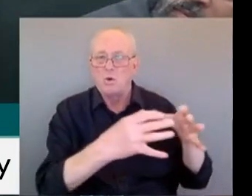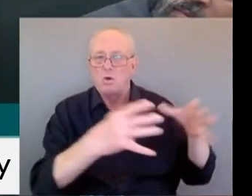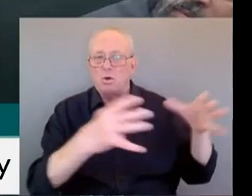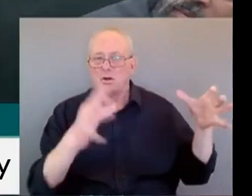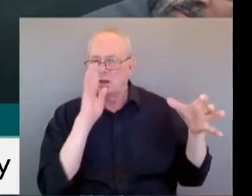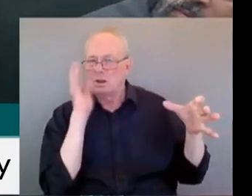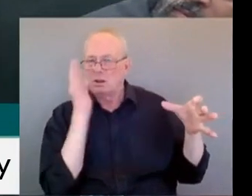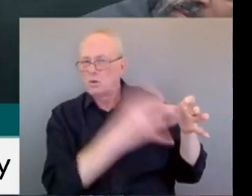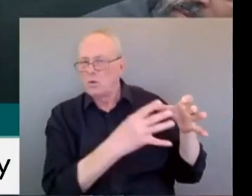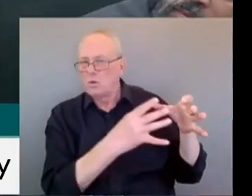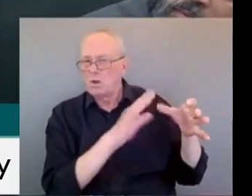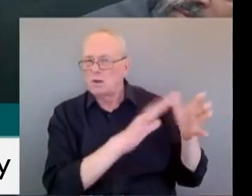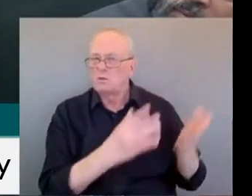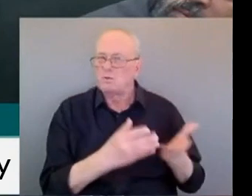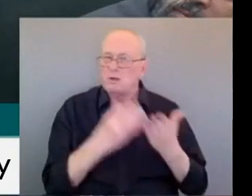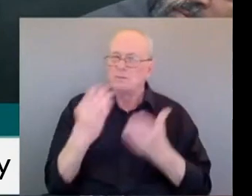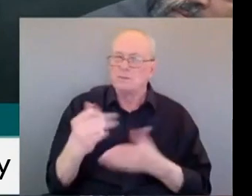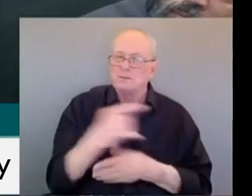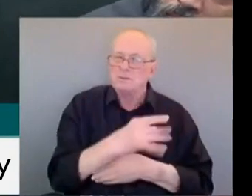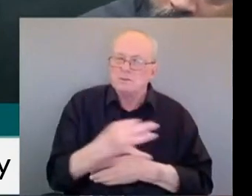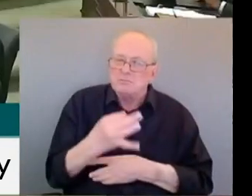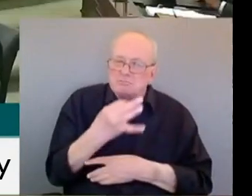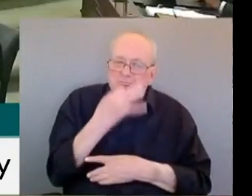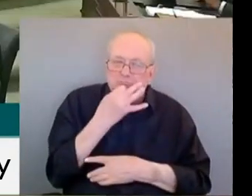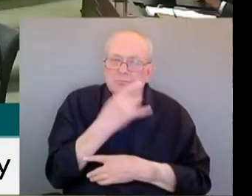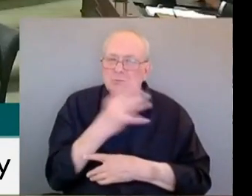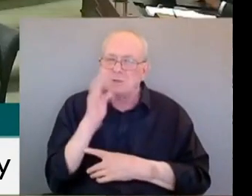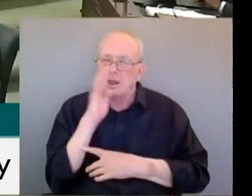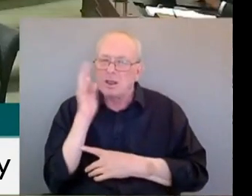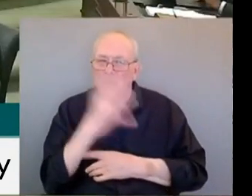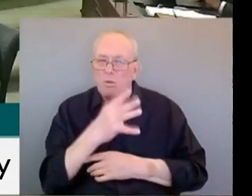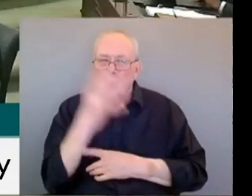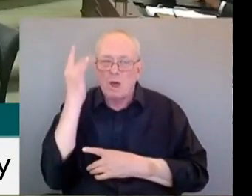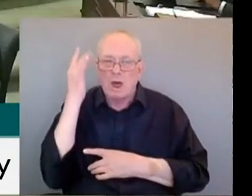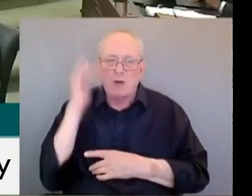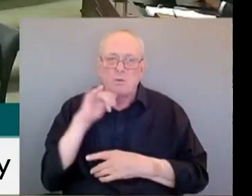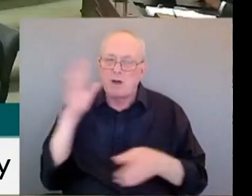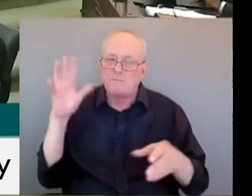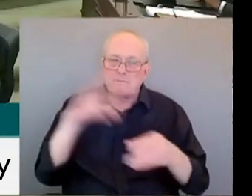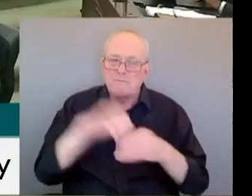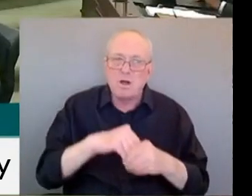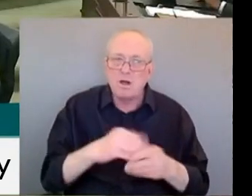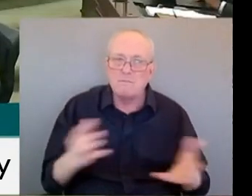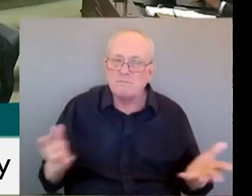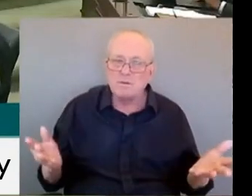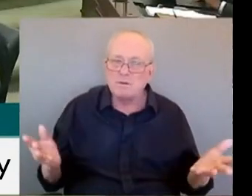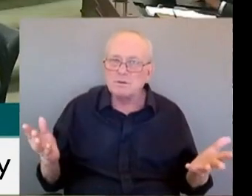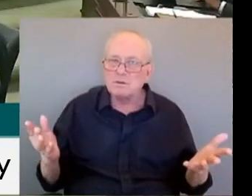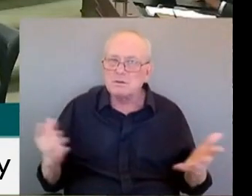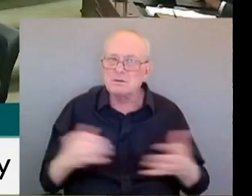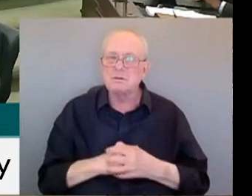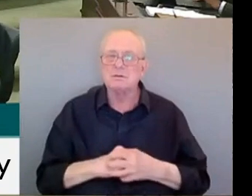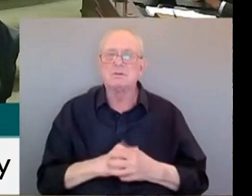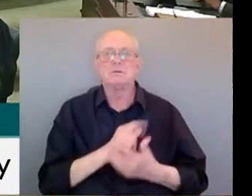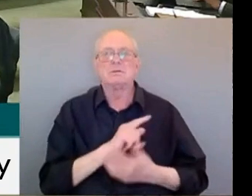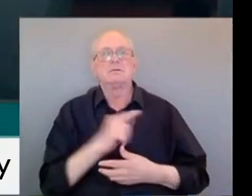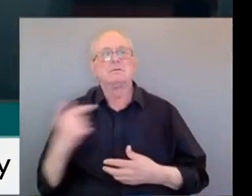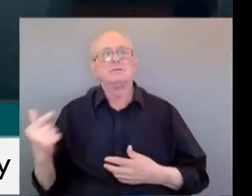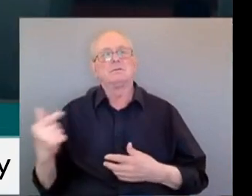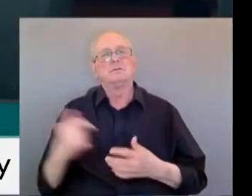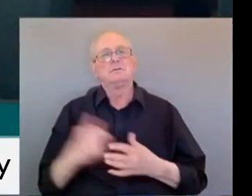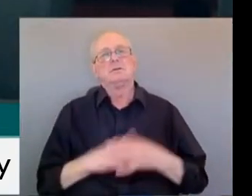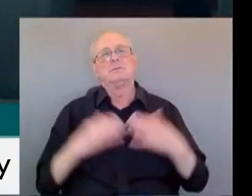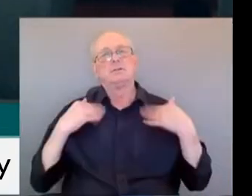not contain an objective to recover caribou populations? The Honourable the Minister of Environment and Protected